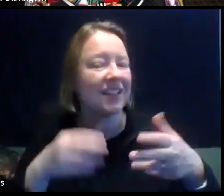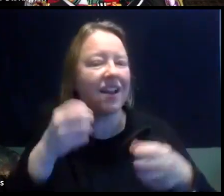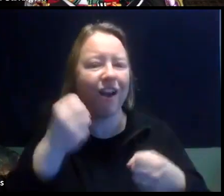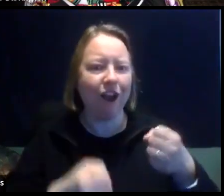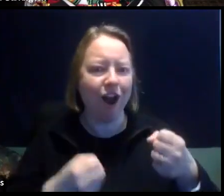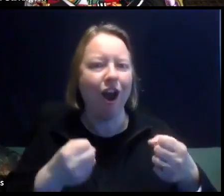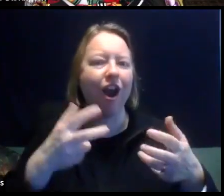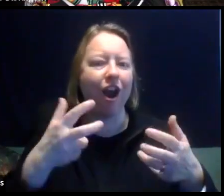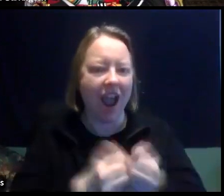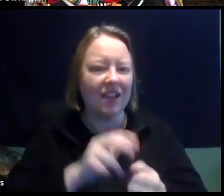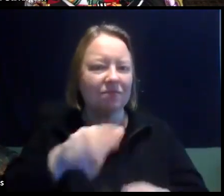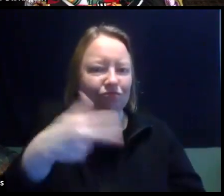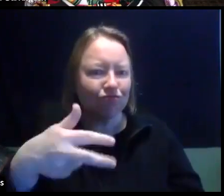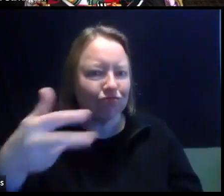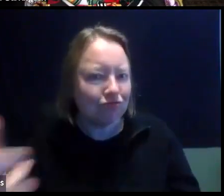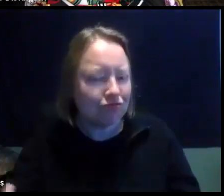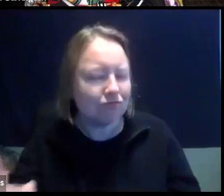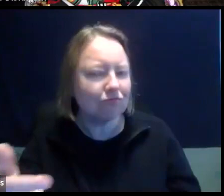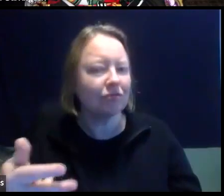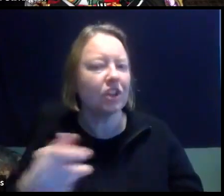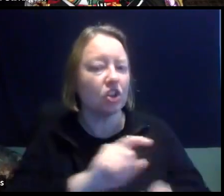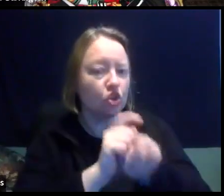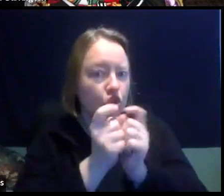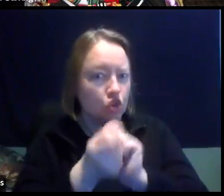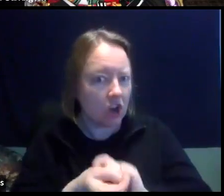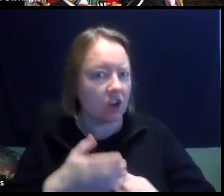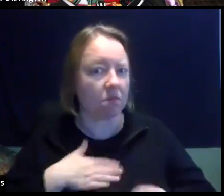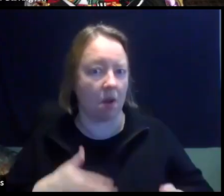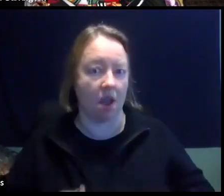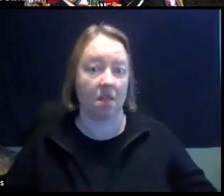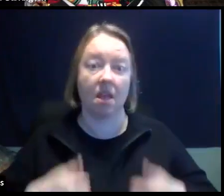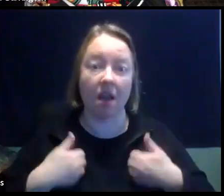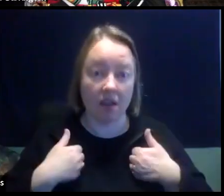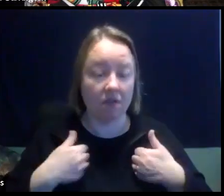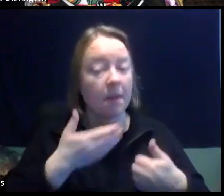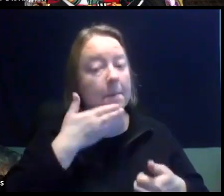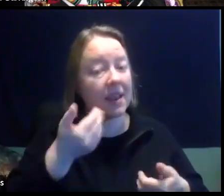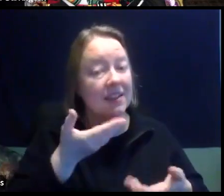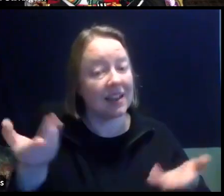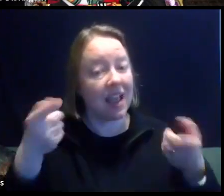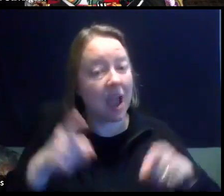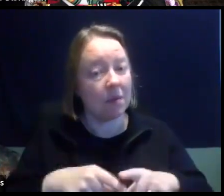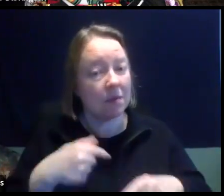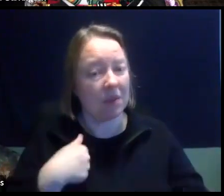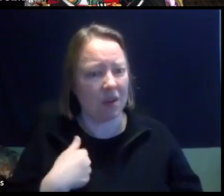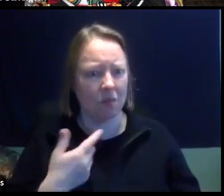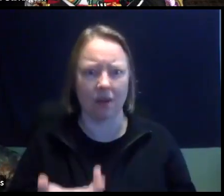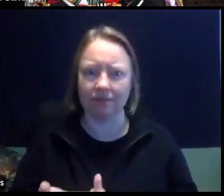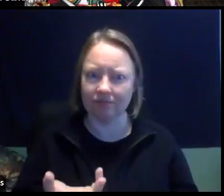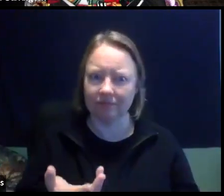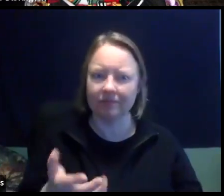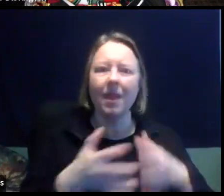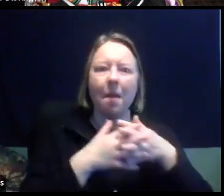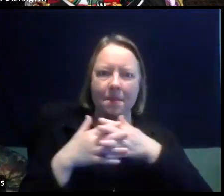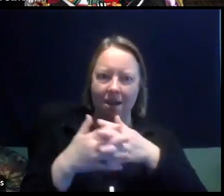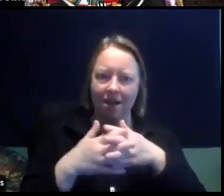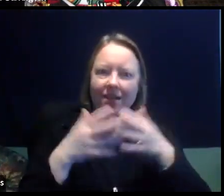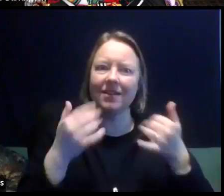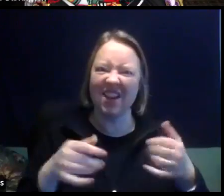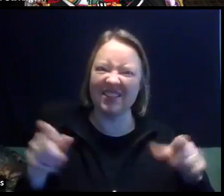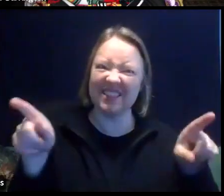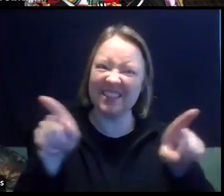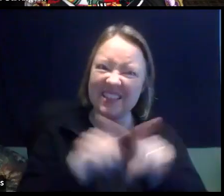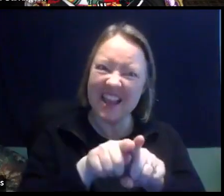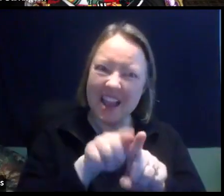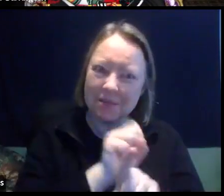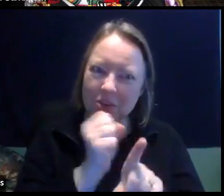most clarity and direction of my life. It was the best thing that happened to me. Well, America is in a similar position.